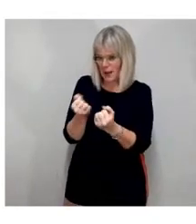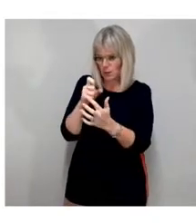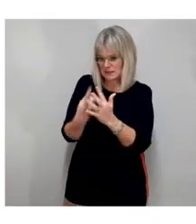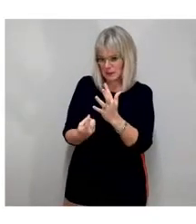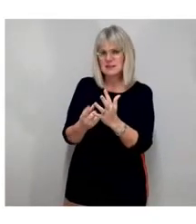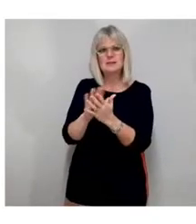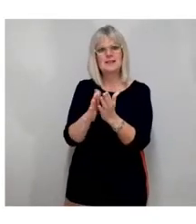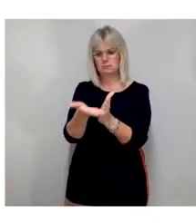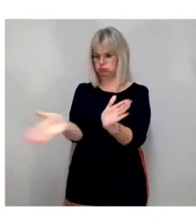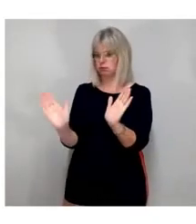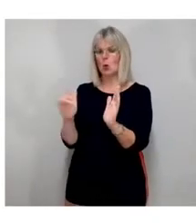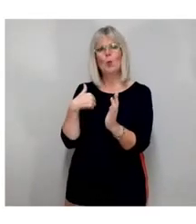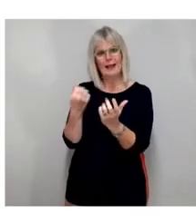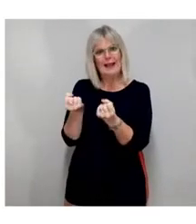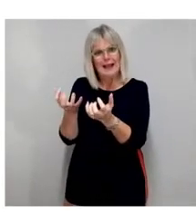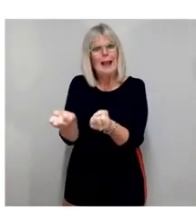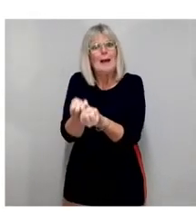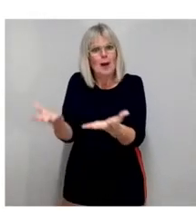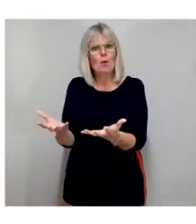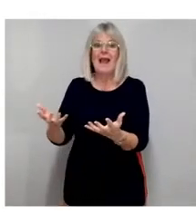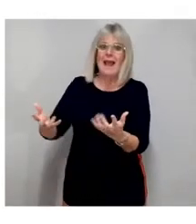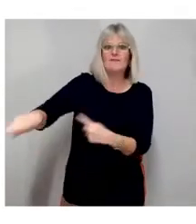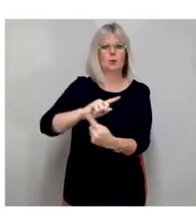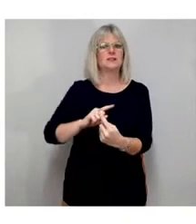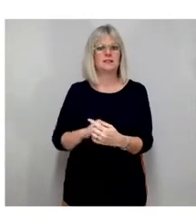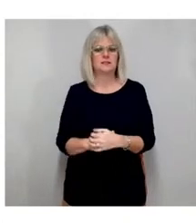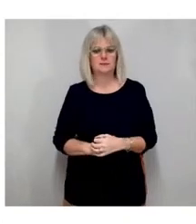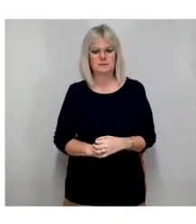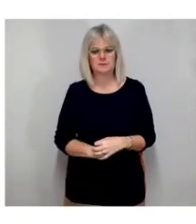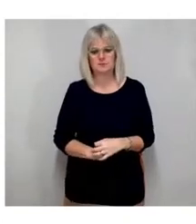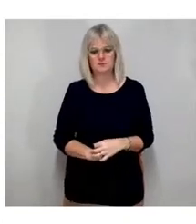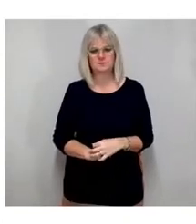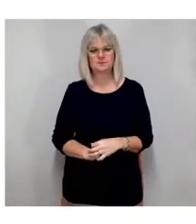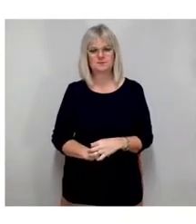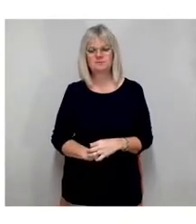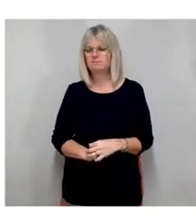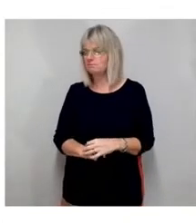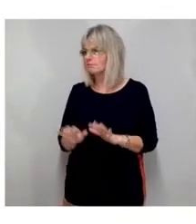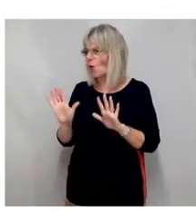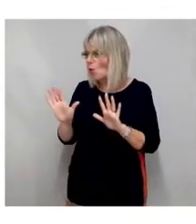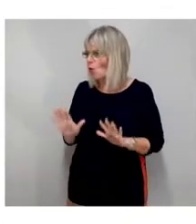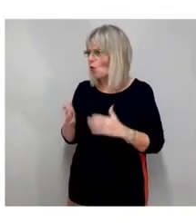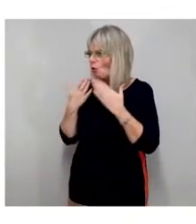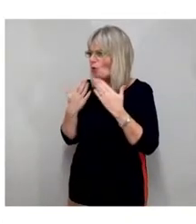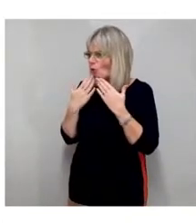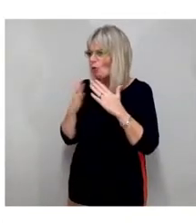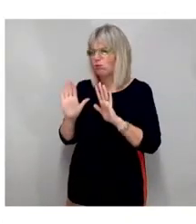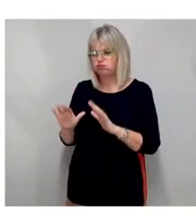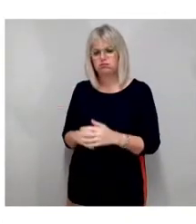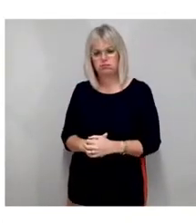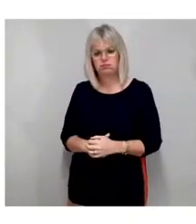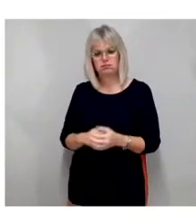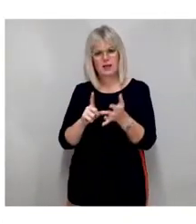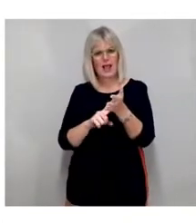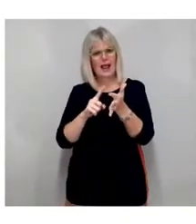we can have as a global technology company. Awesome stuff. Thank you, Cindy. Leena, should we turn to you